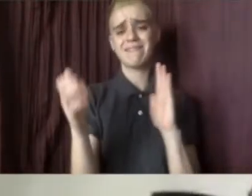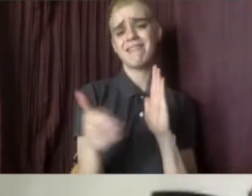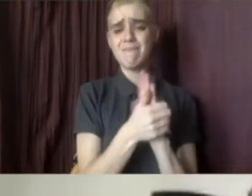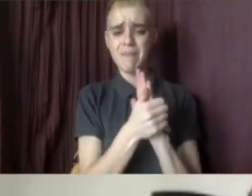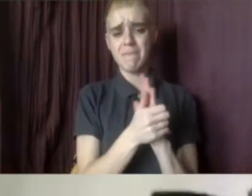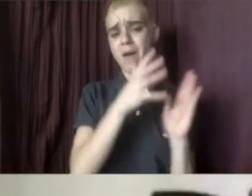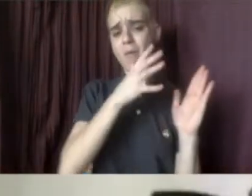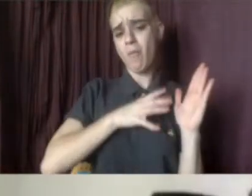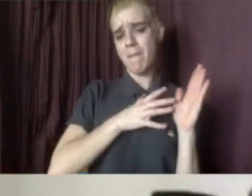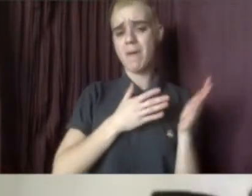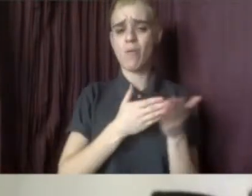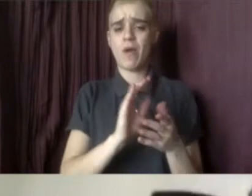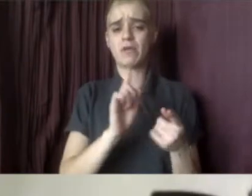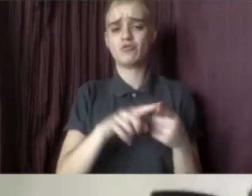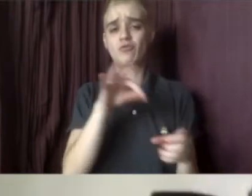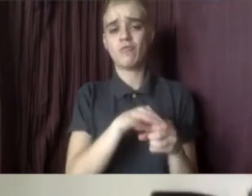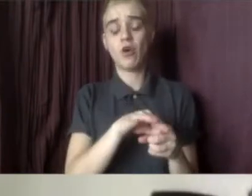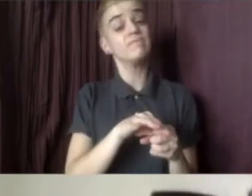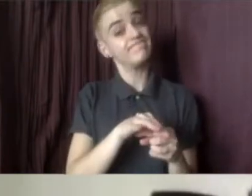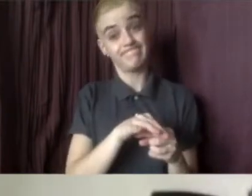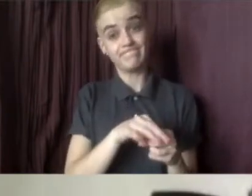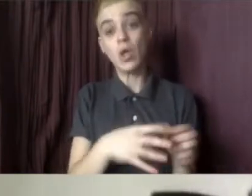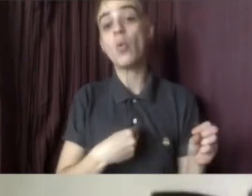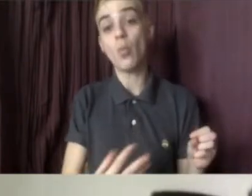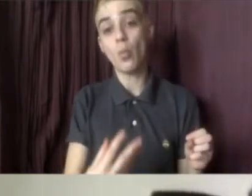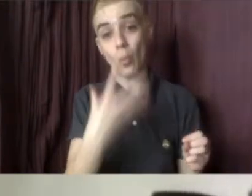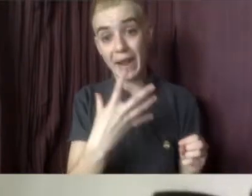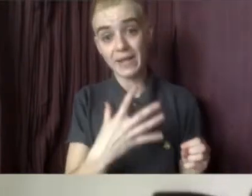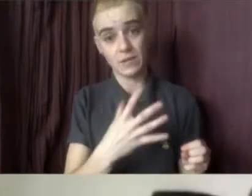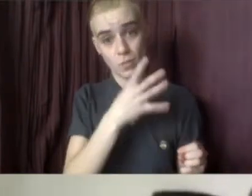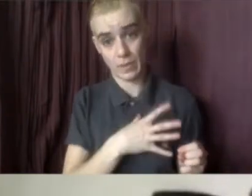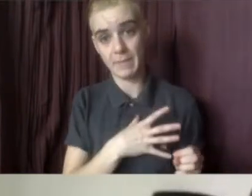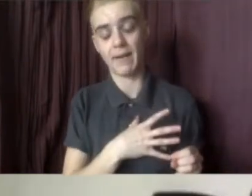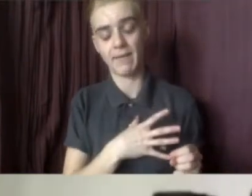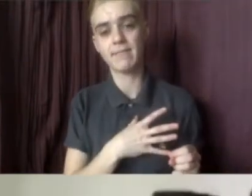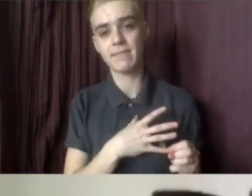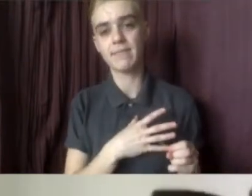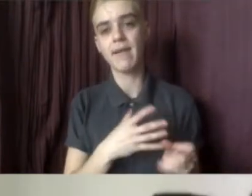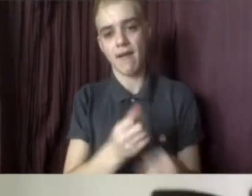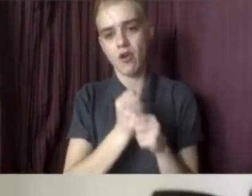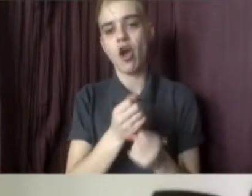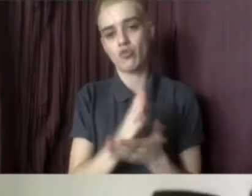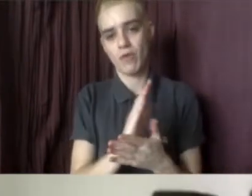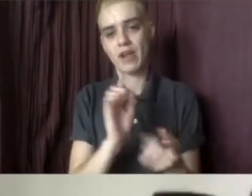and women with disabilities did not get the right to vote till July 26,